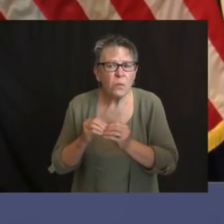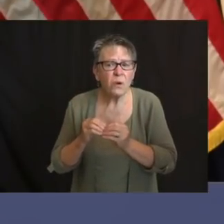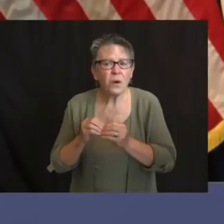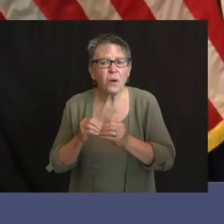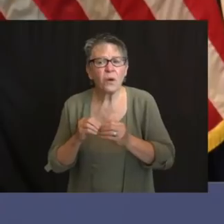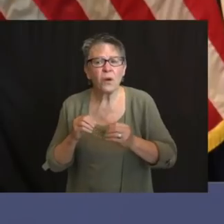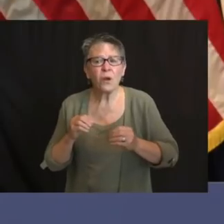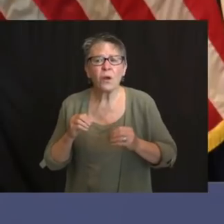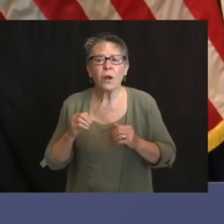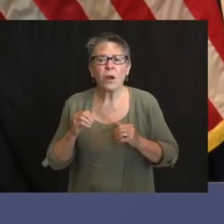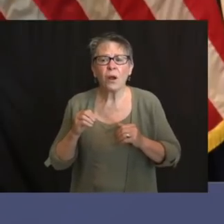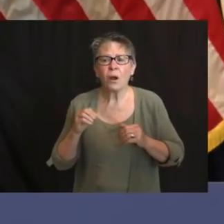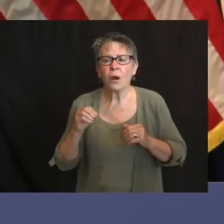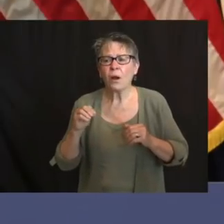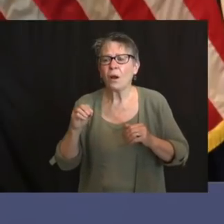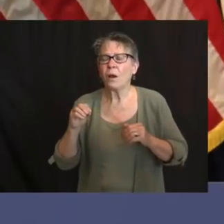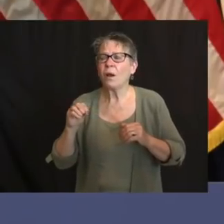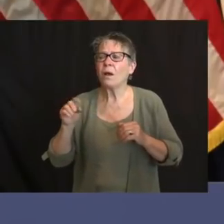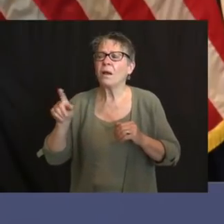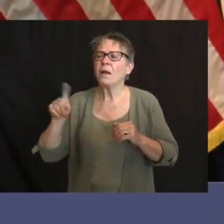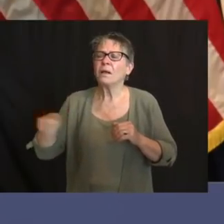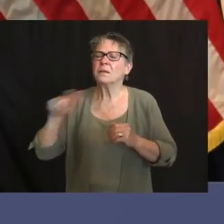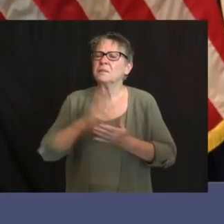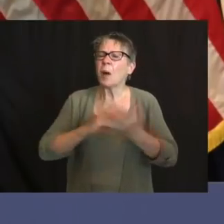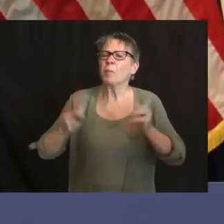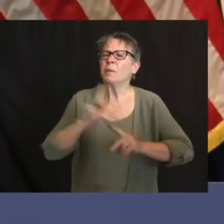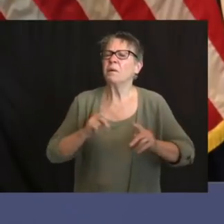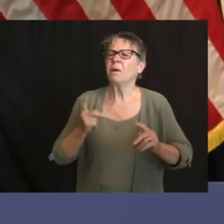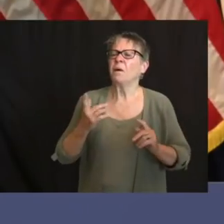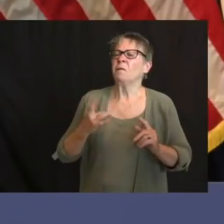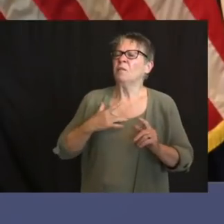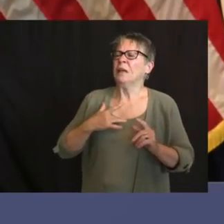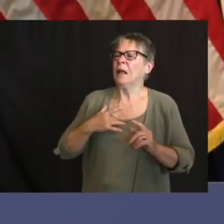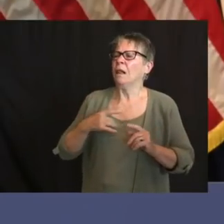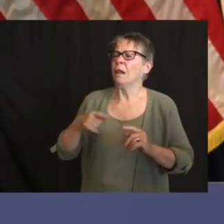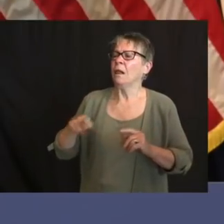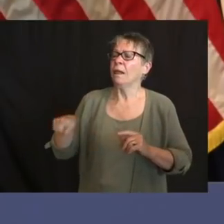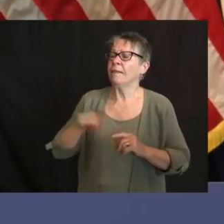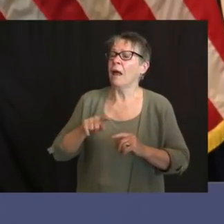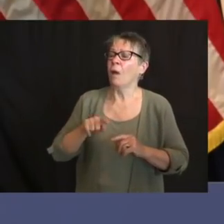this is basically a big brother scenario. We're calling you first, Dave. You're the first call.